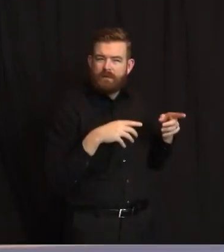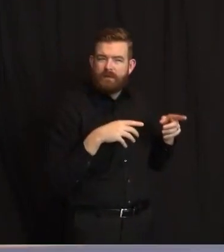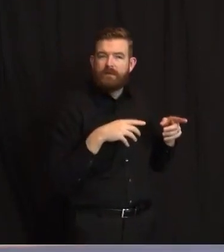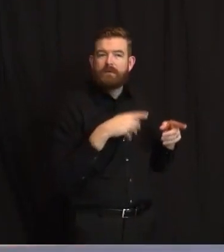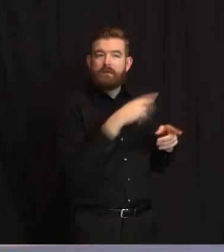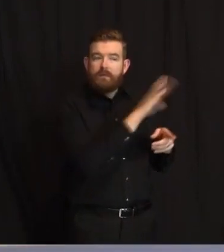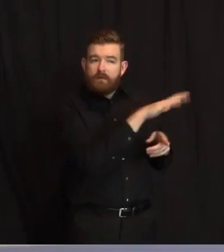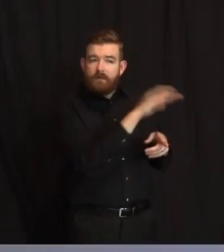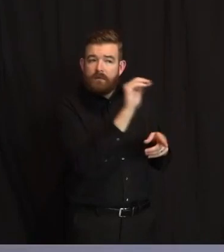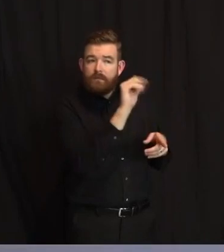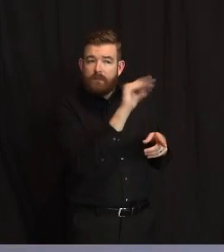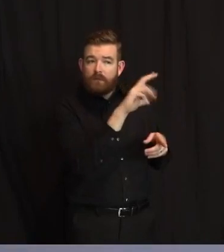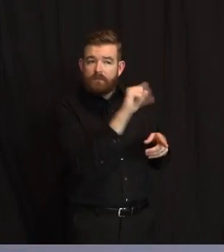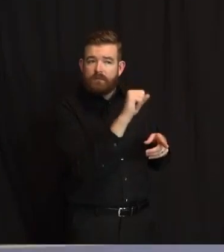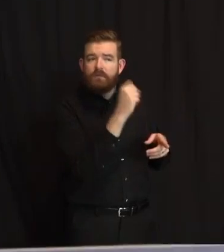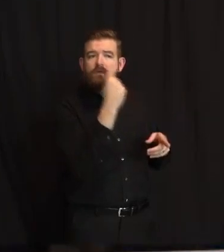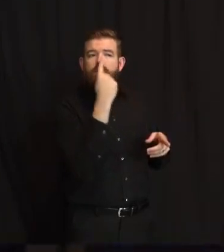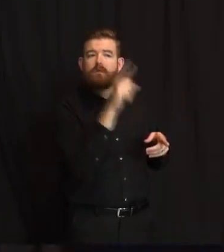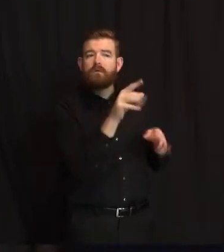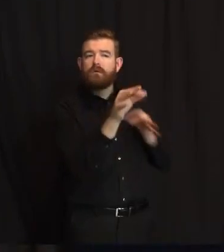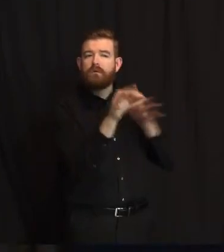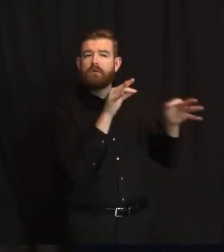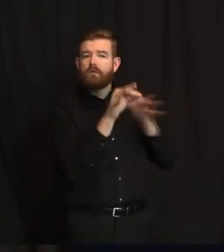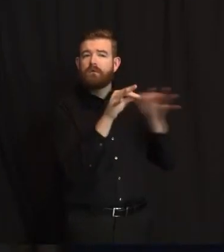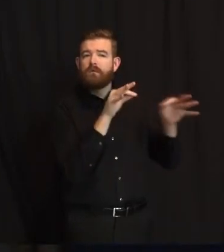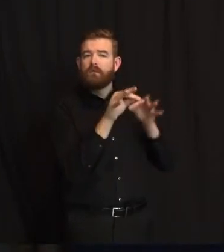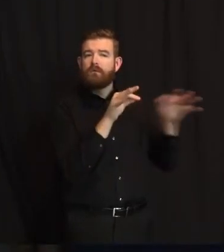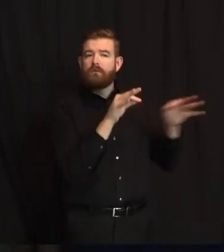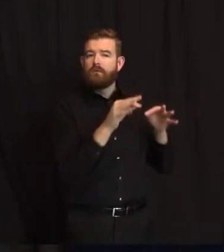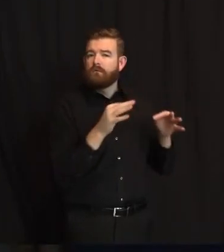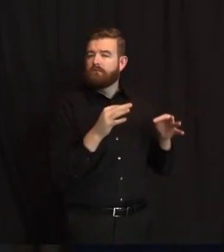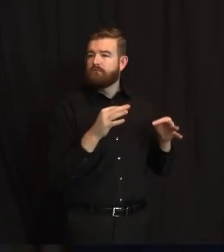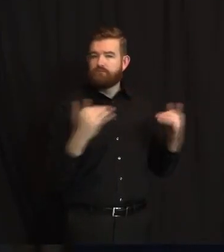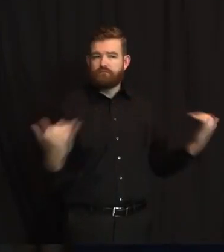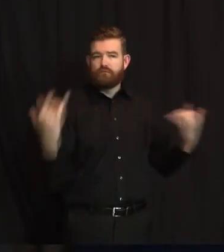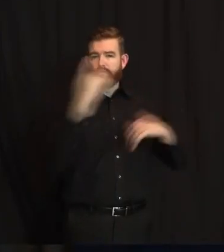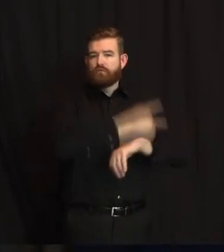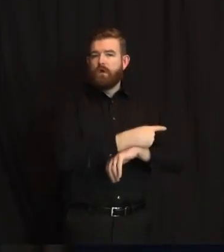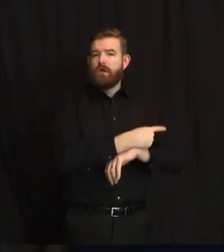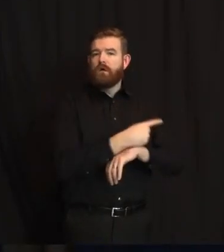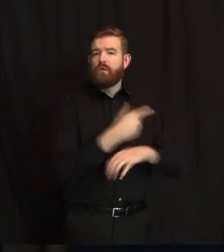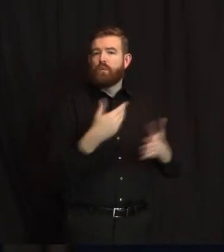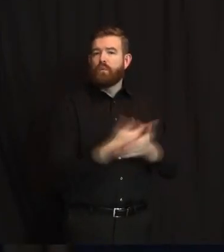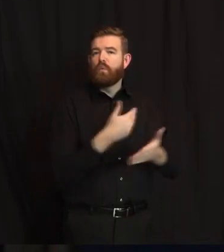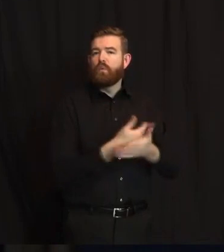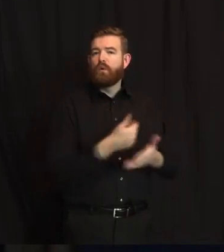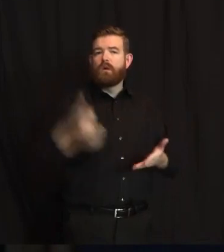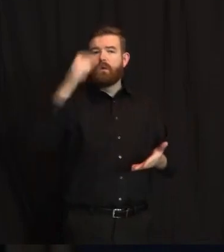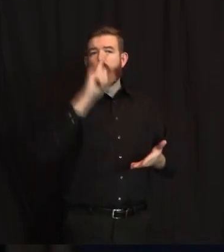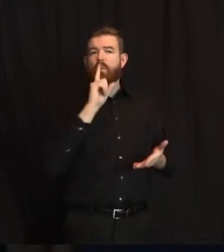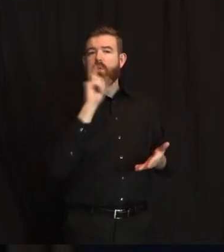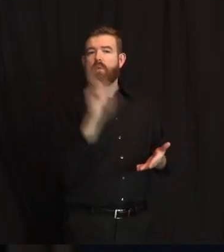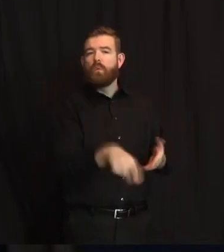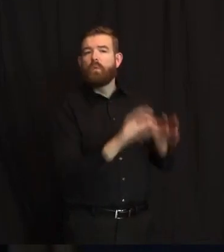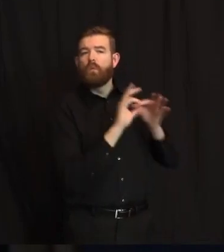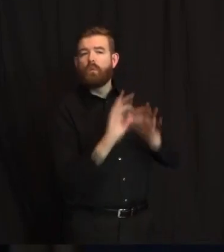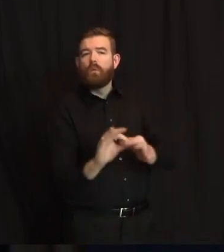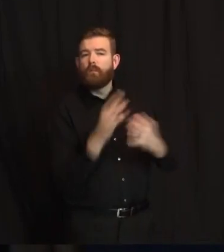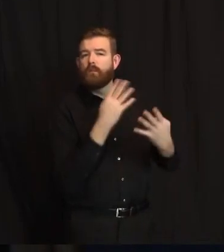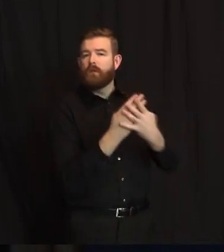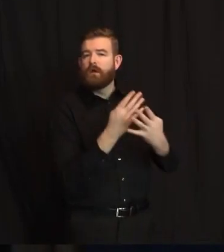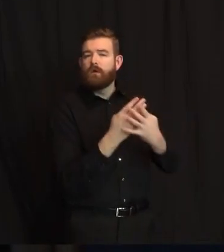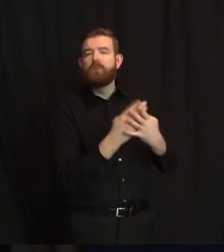on the executive order that we're signing today. And again, it's great to have you with us. Thank you, Governor. Good morning, everyone. Before